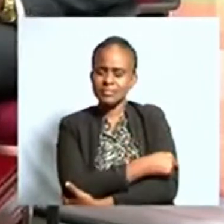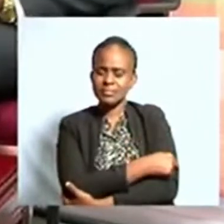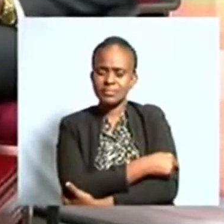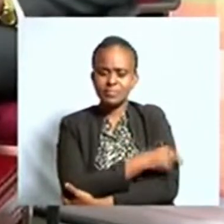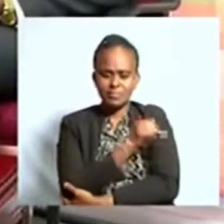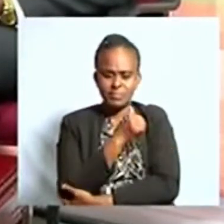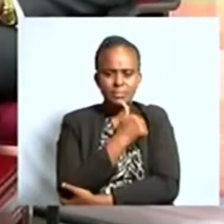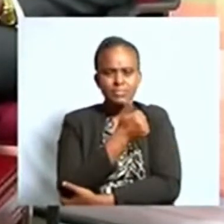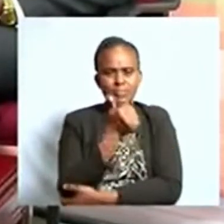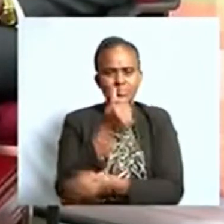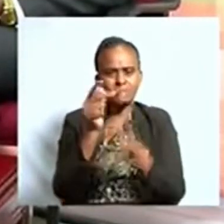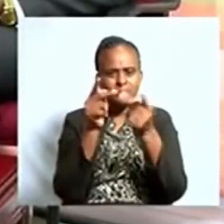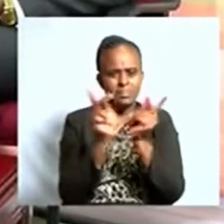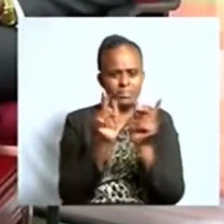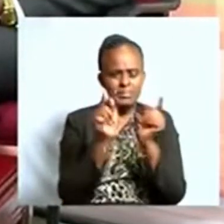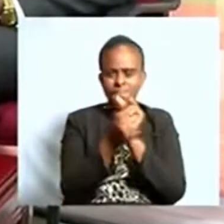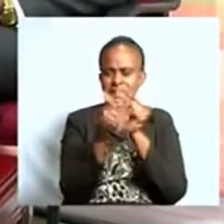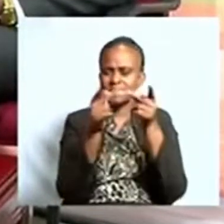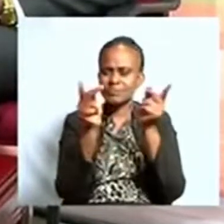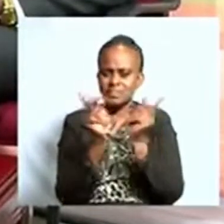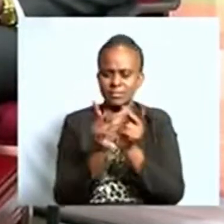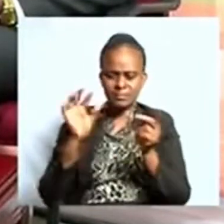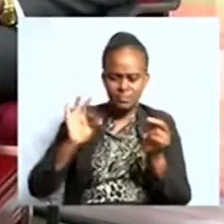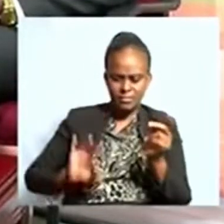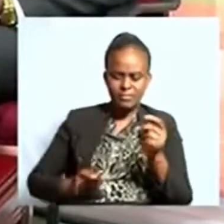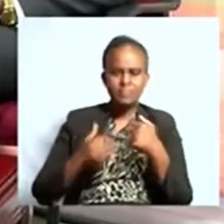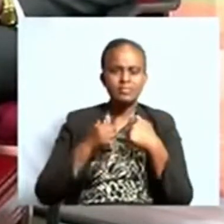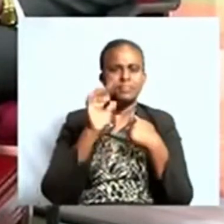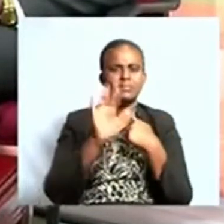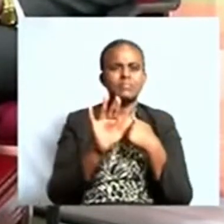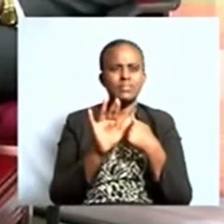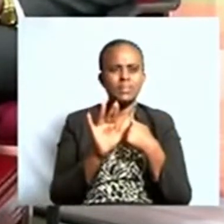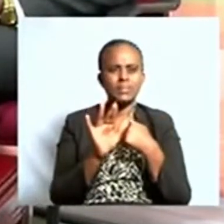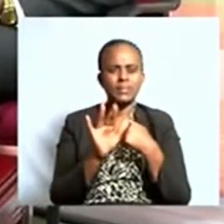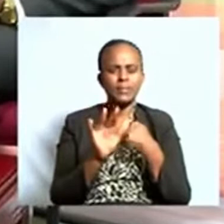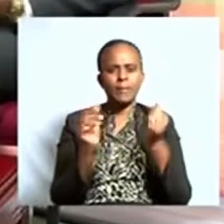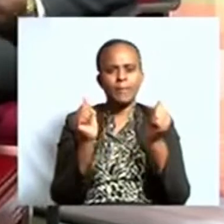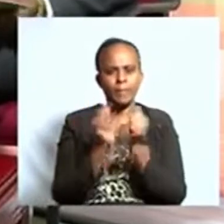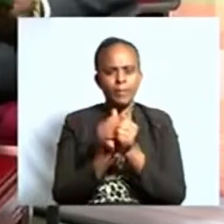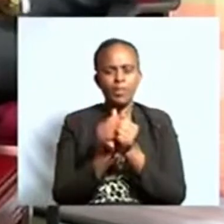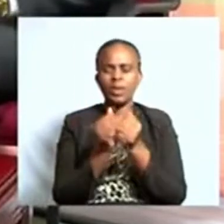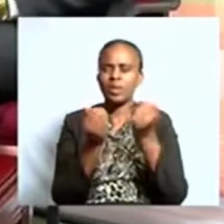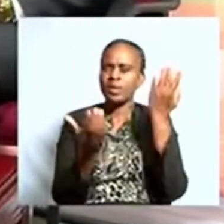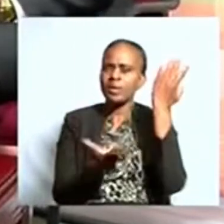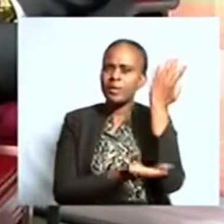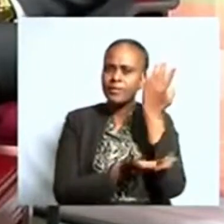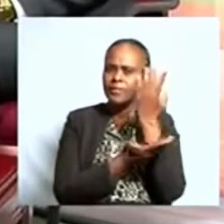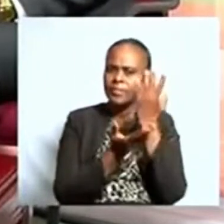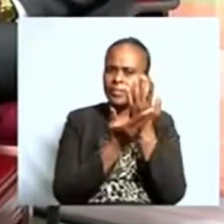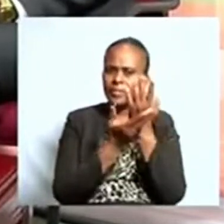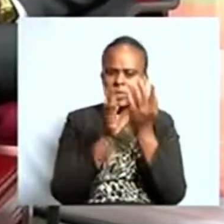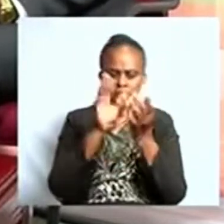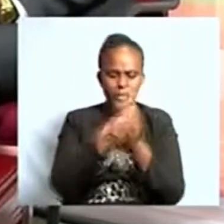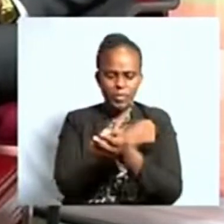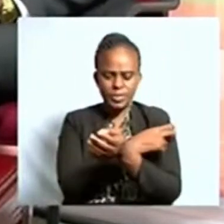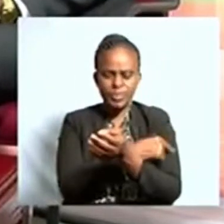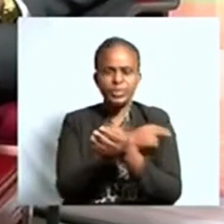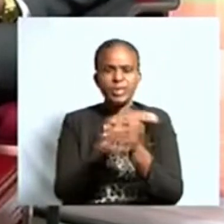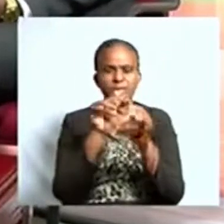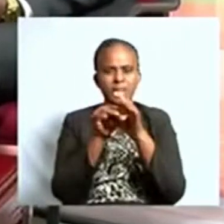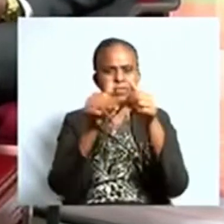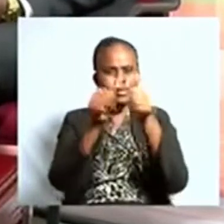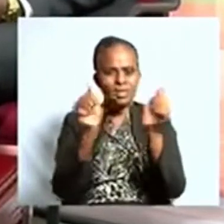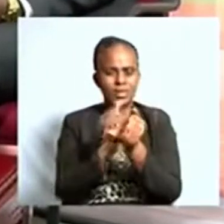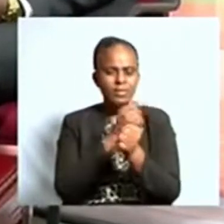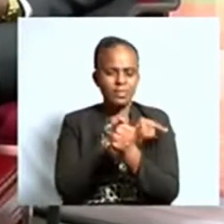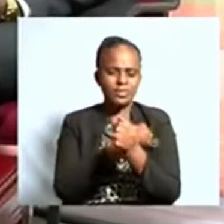been to other places, and other places have benefited in terms of upgrading their health facilities into general